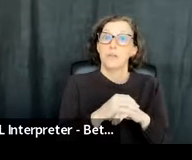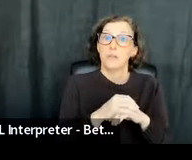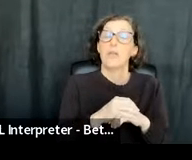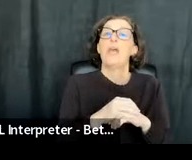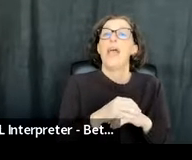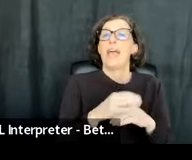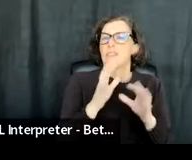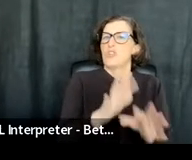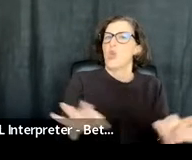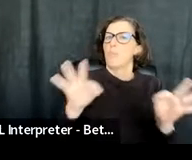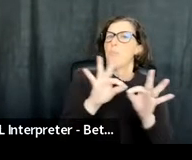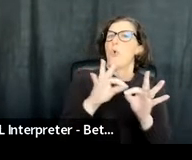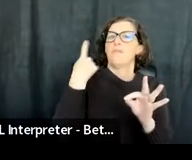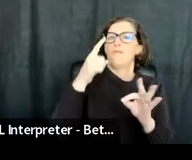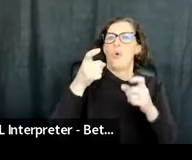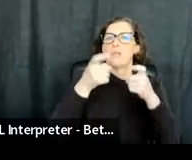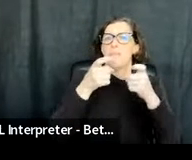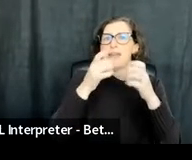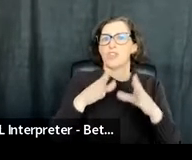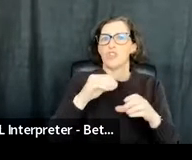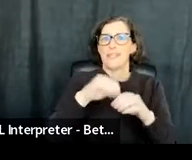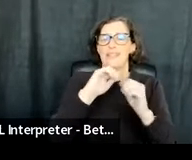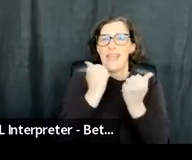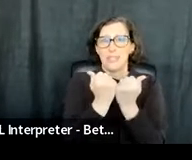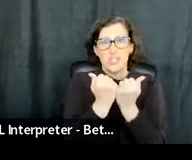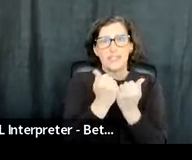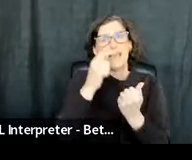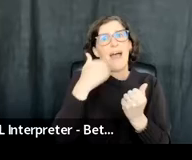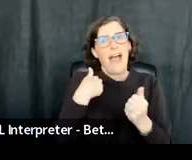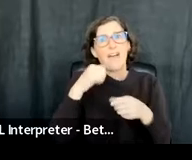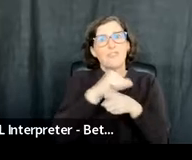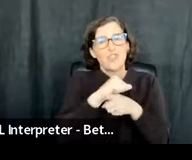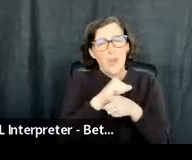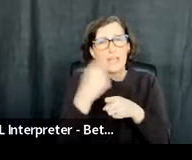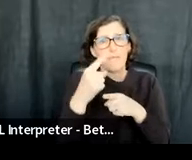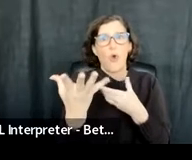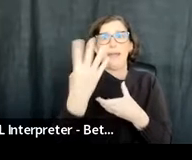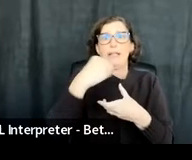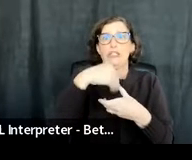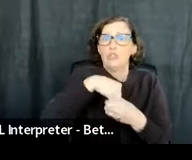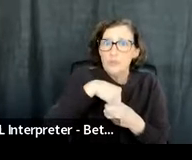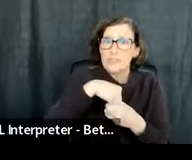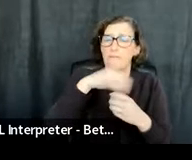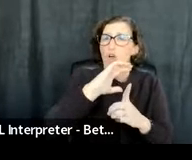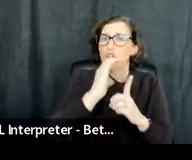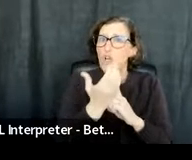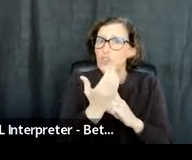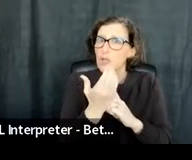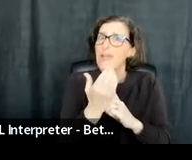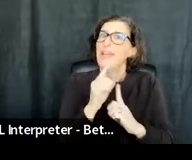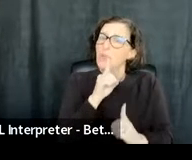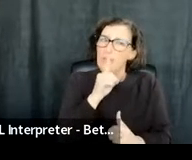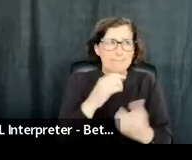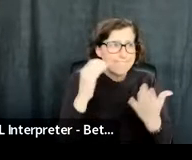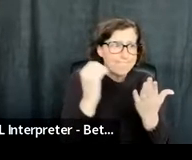trained in that, encouraging people to take advantage of these services, take advantage of the assessment, take advantage of the